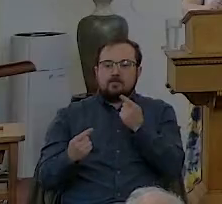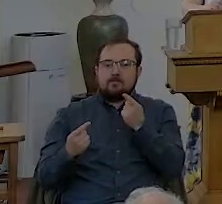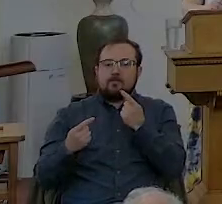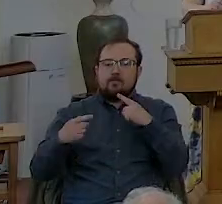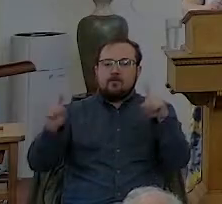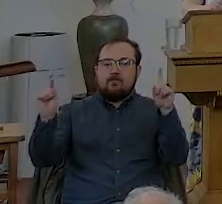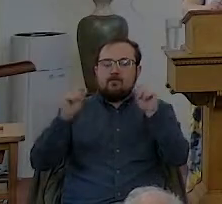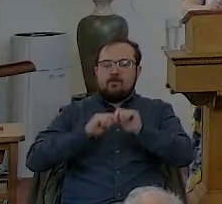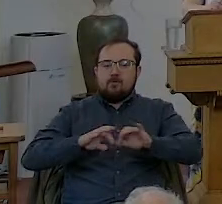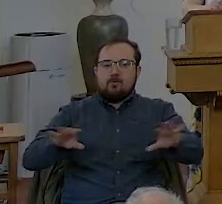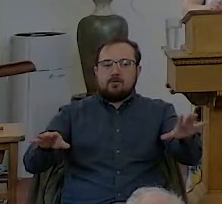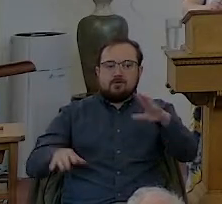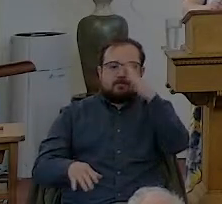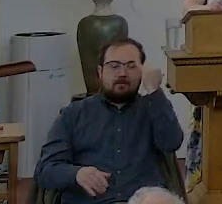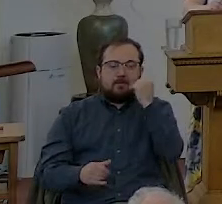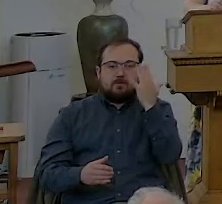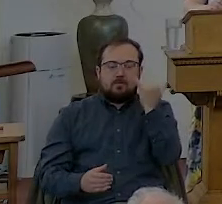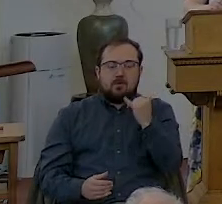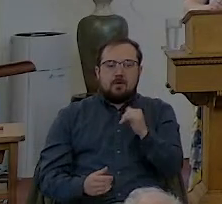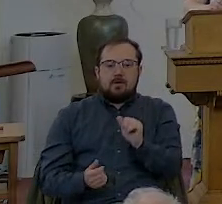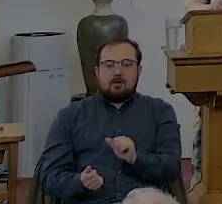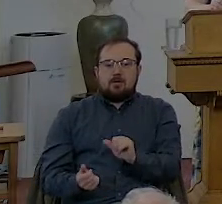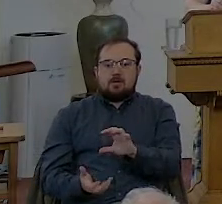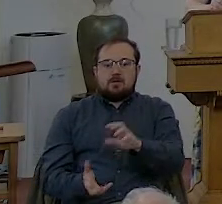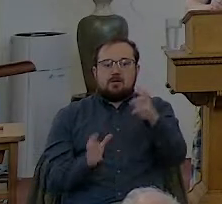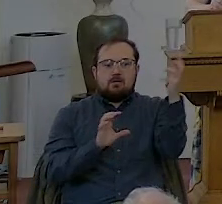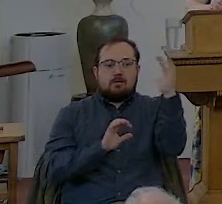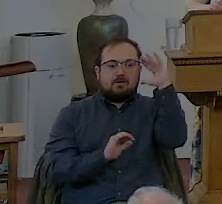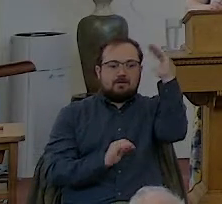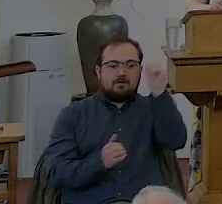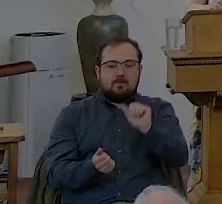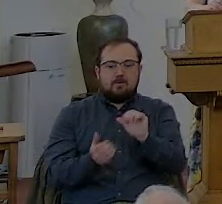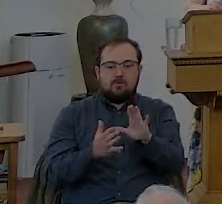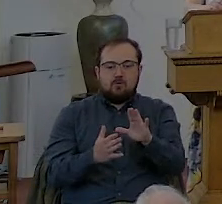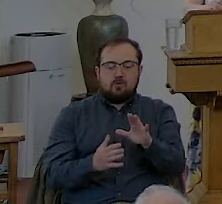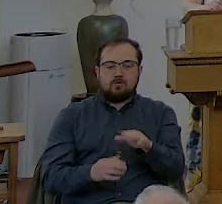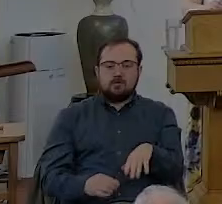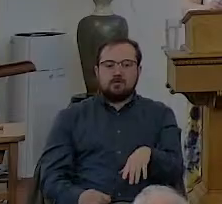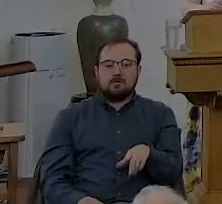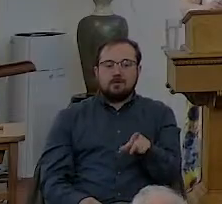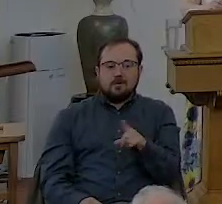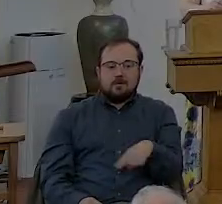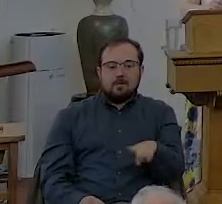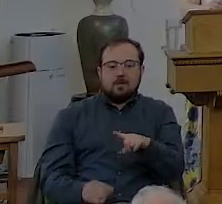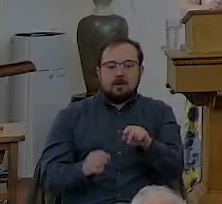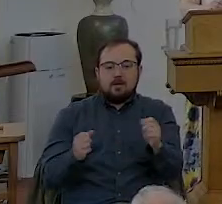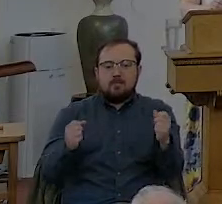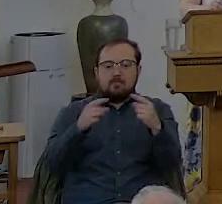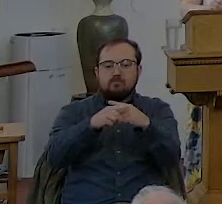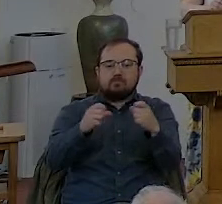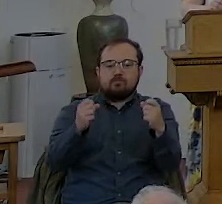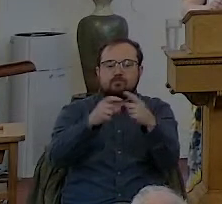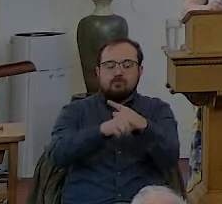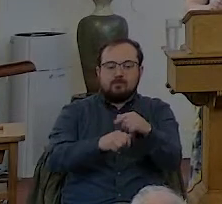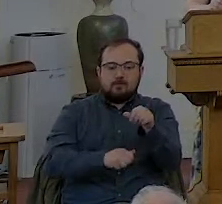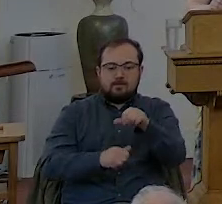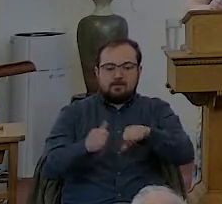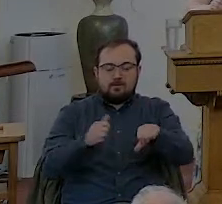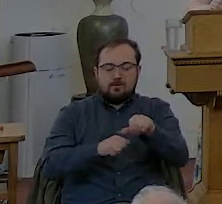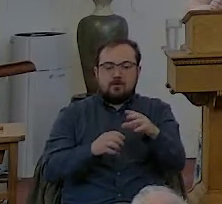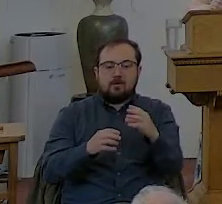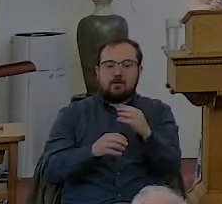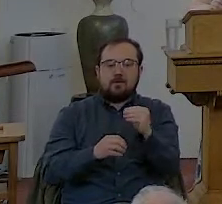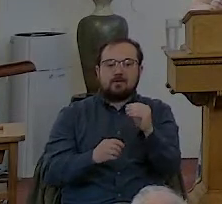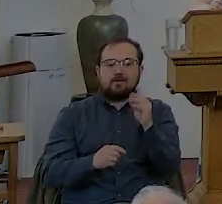of the seemingly chaotic approach of the wildflowers reseeding themselves and producing unique scenes